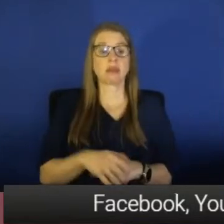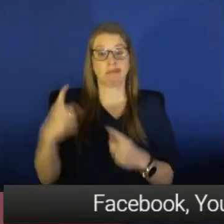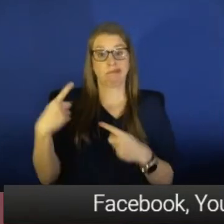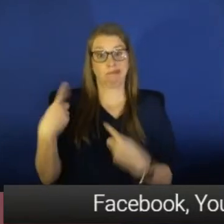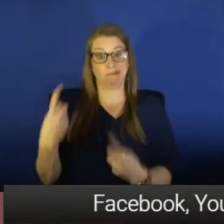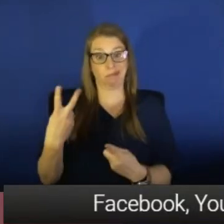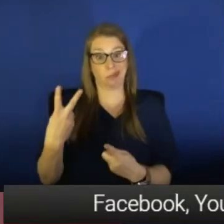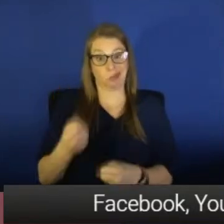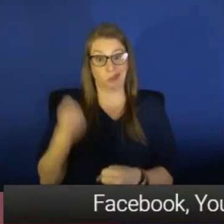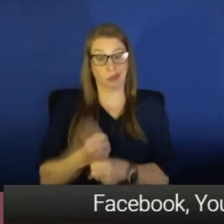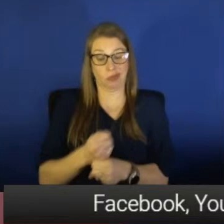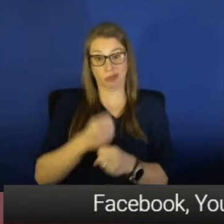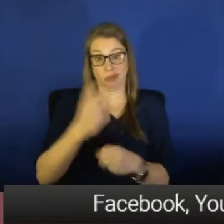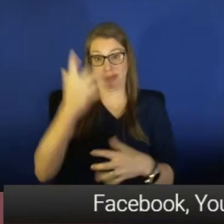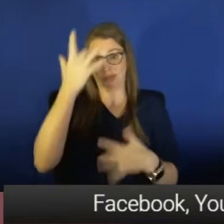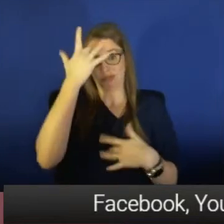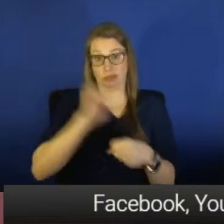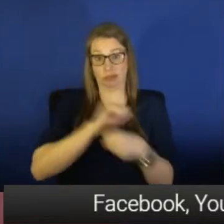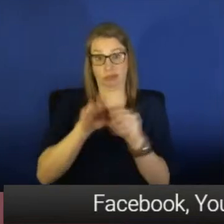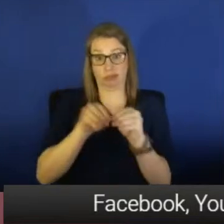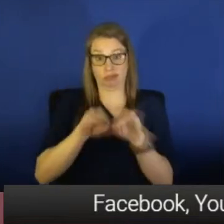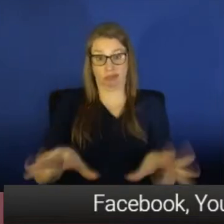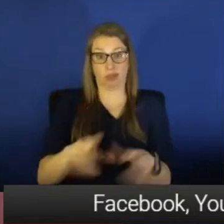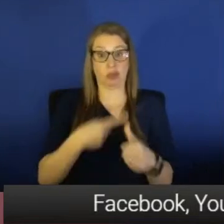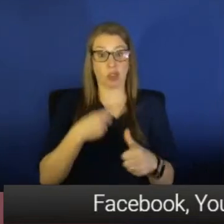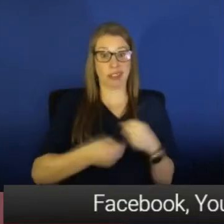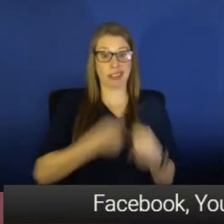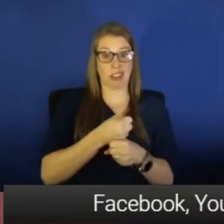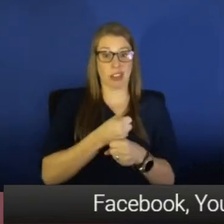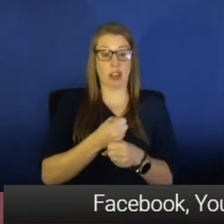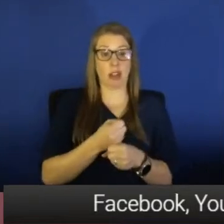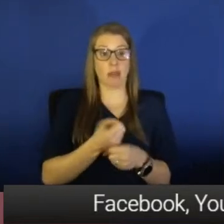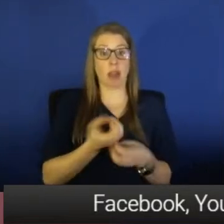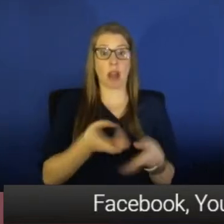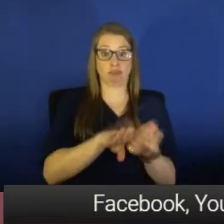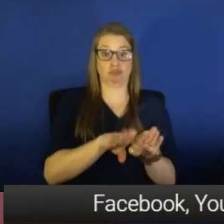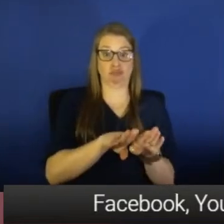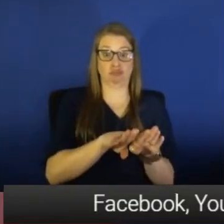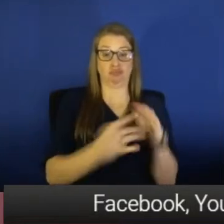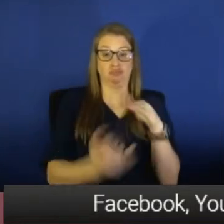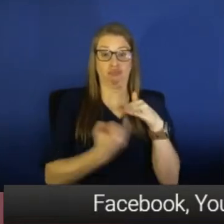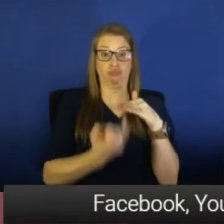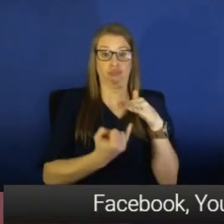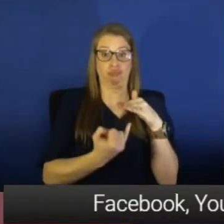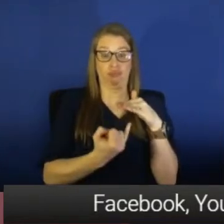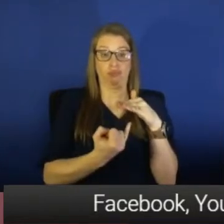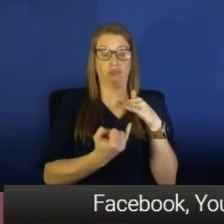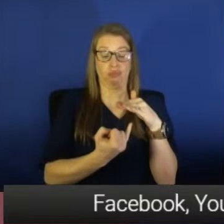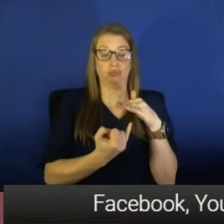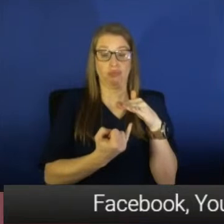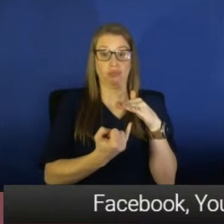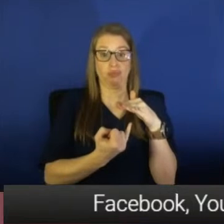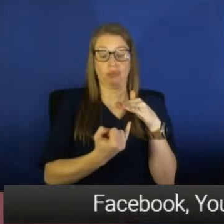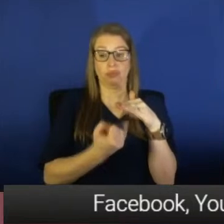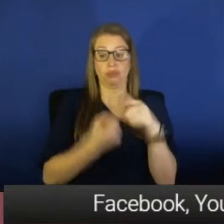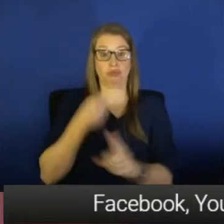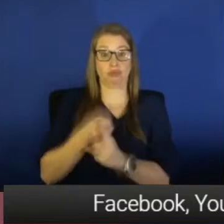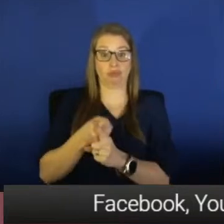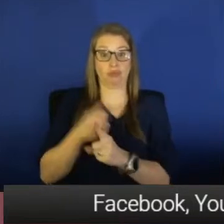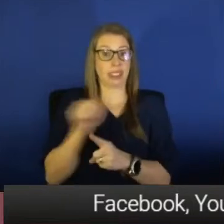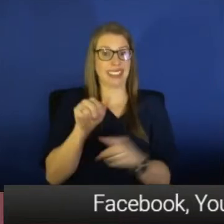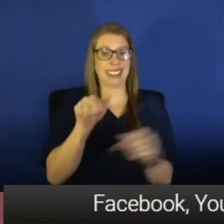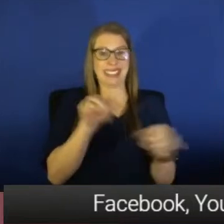in this pandemic, and particularly that first year of lockdown and isolation, which is true for our athletes as much as it was for the rest of our students,